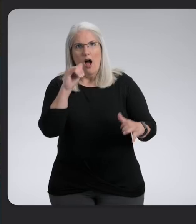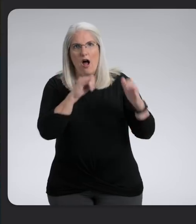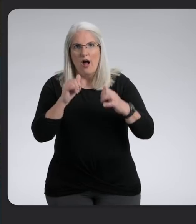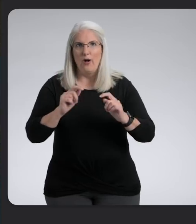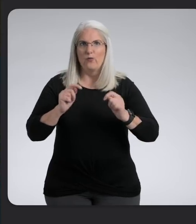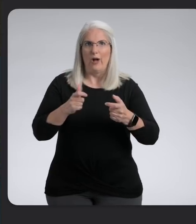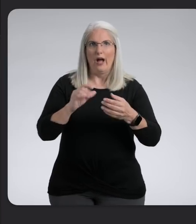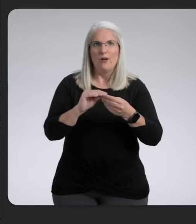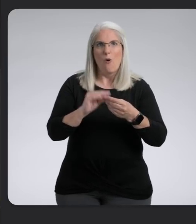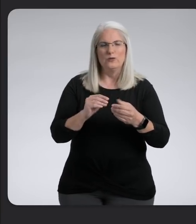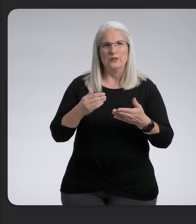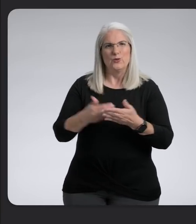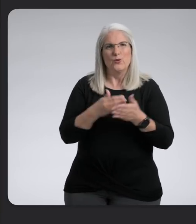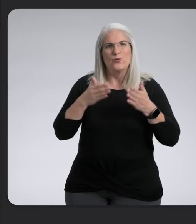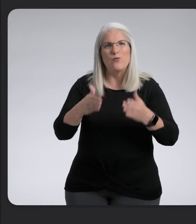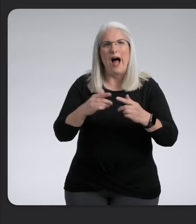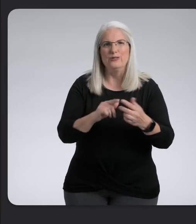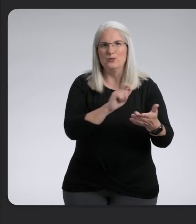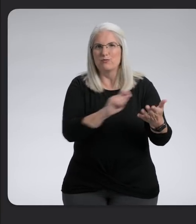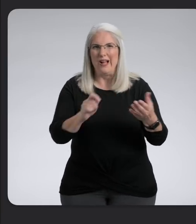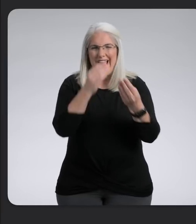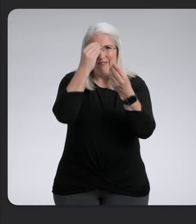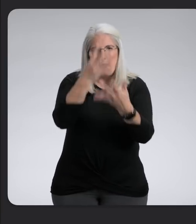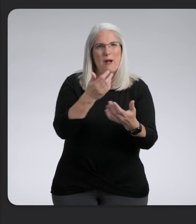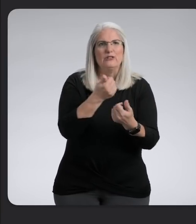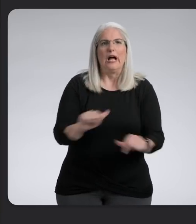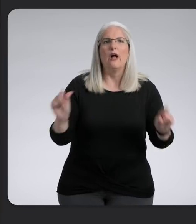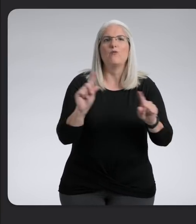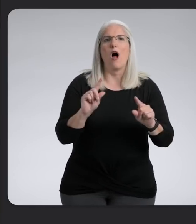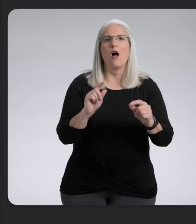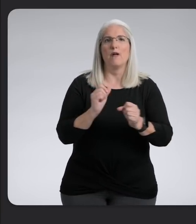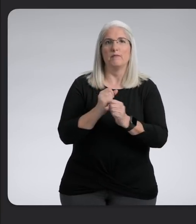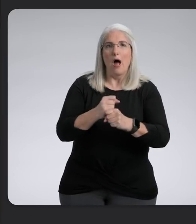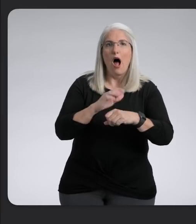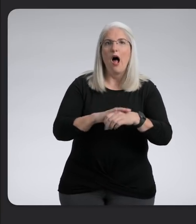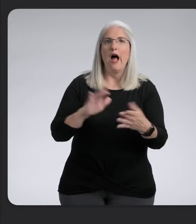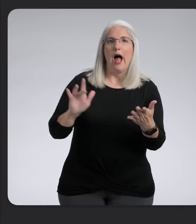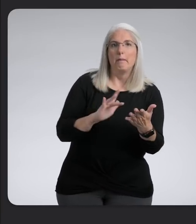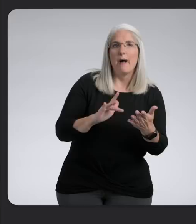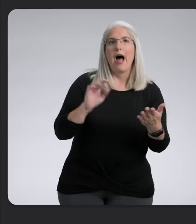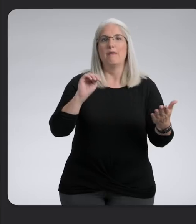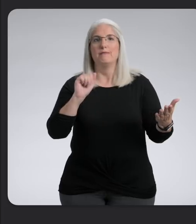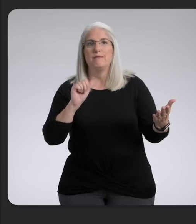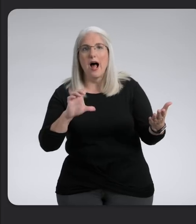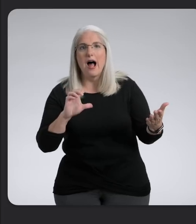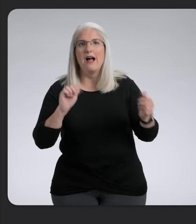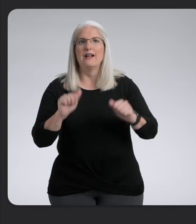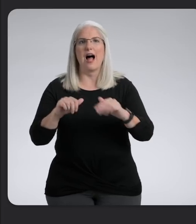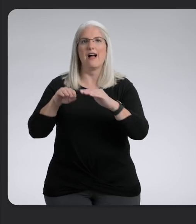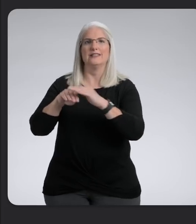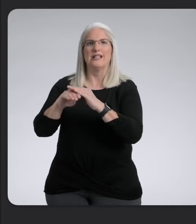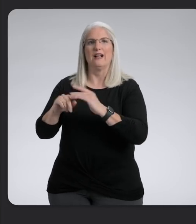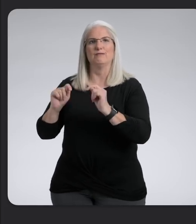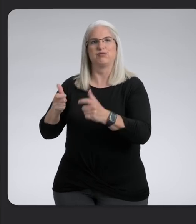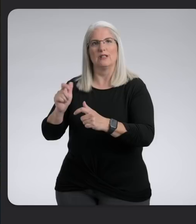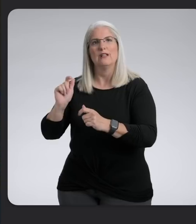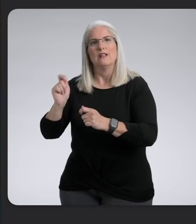information anywhere. Quick Notes can be created on iPadOS and macOS, and you can access and edit them later on